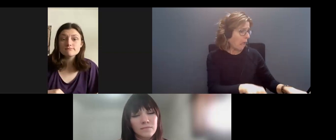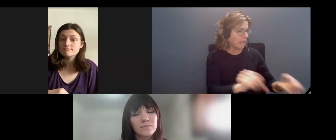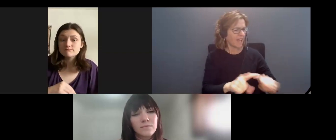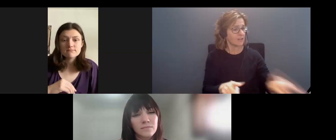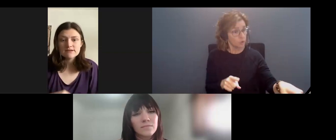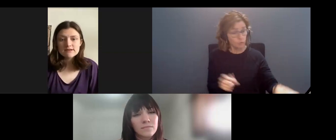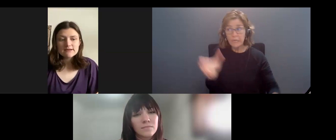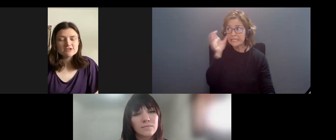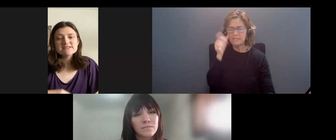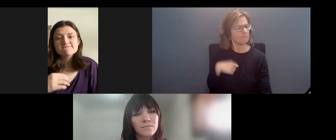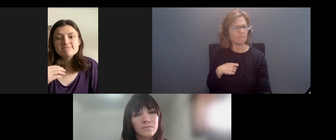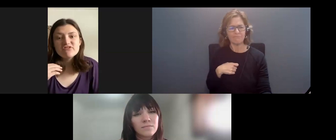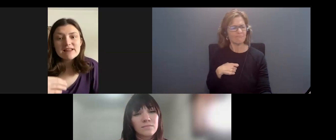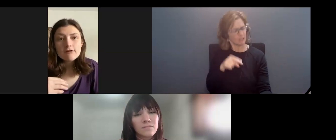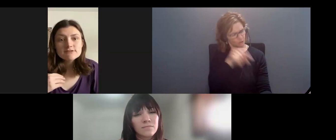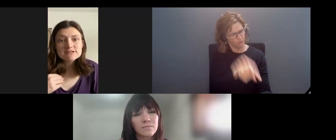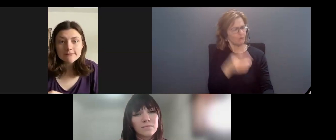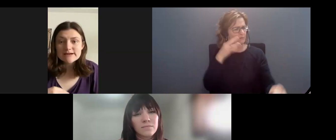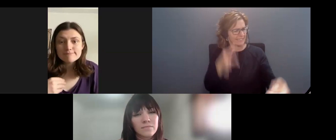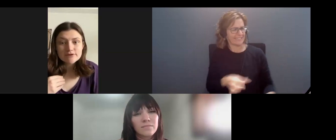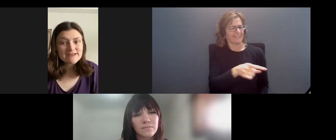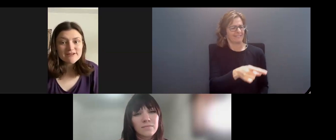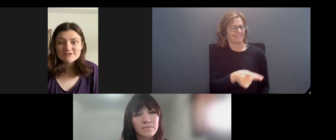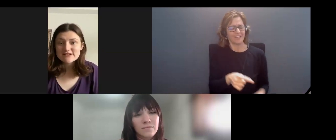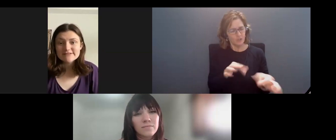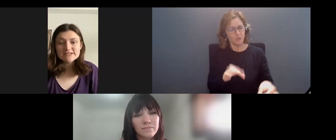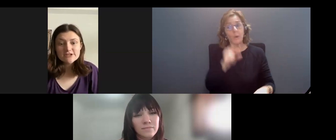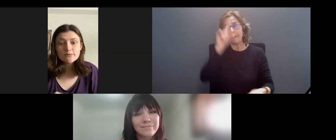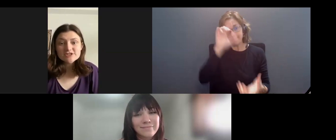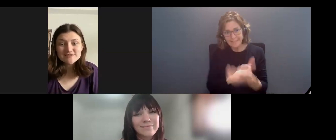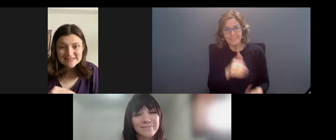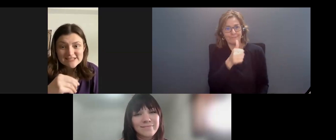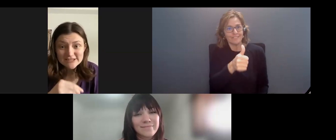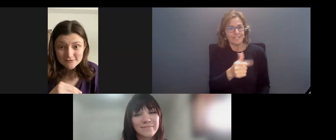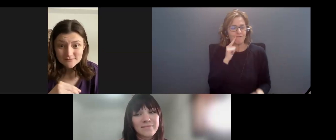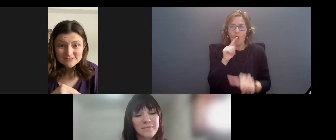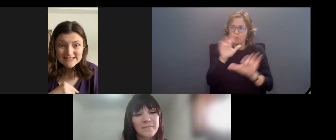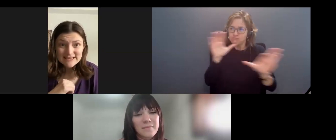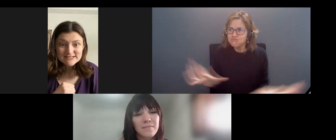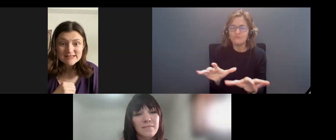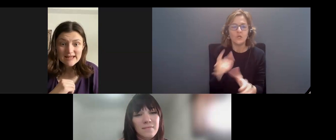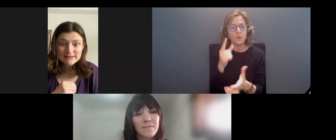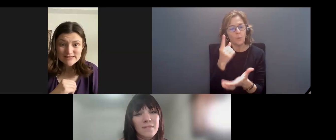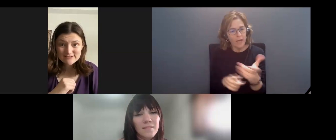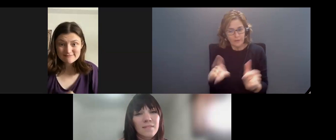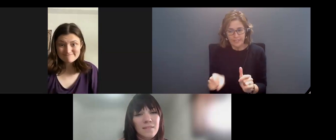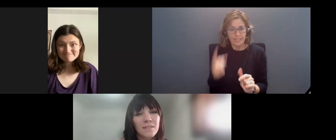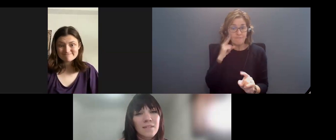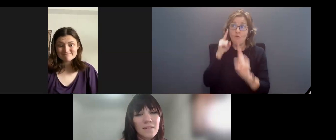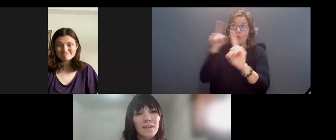Don't just full out determined and believe in yourself to do what you need to do to get to that